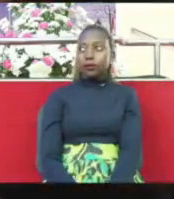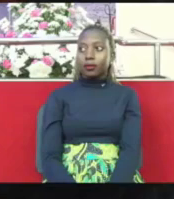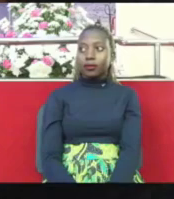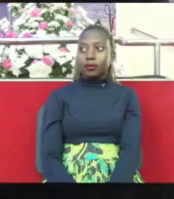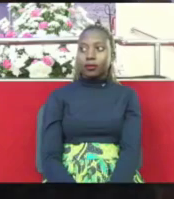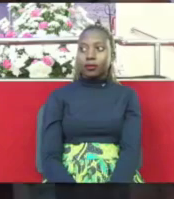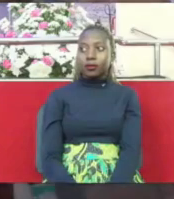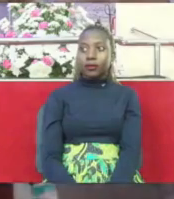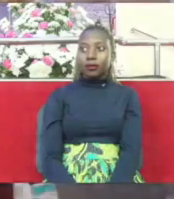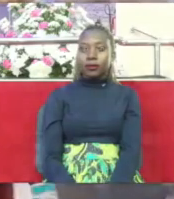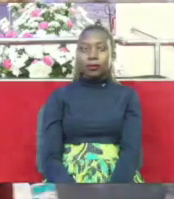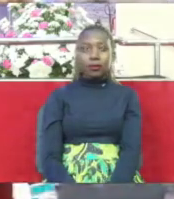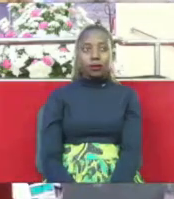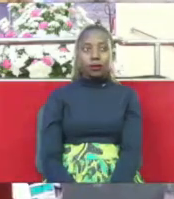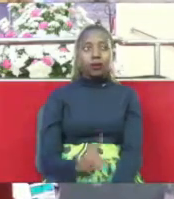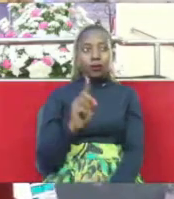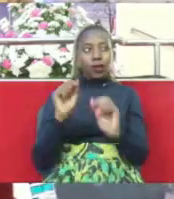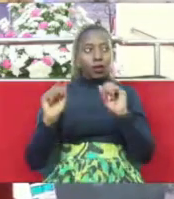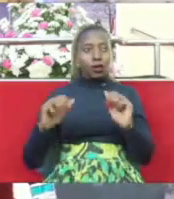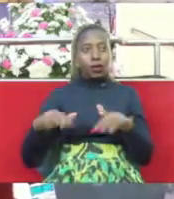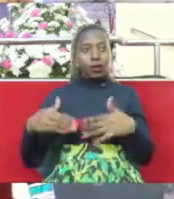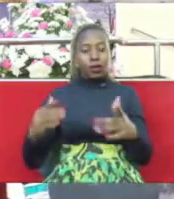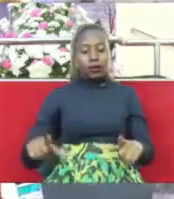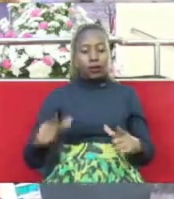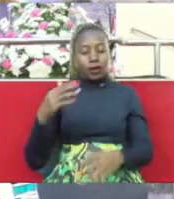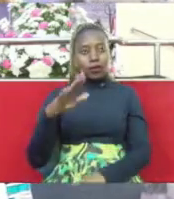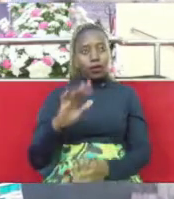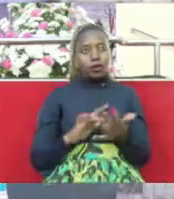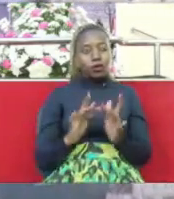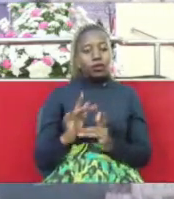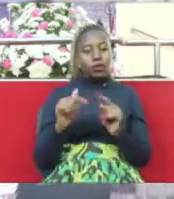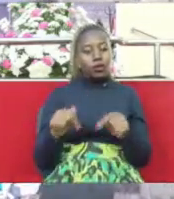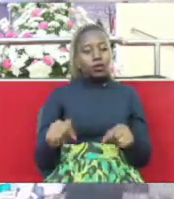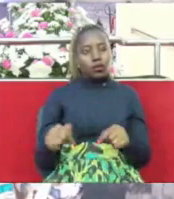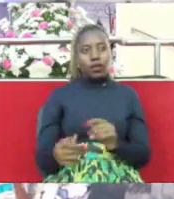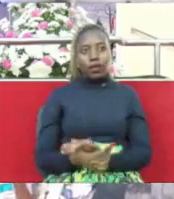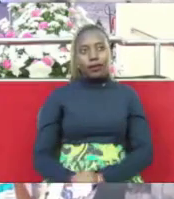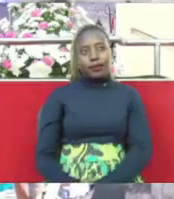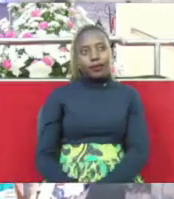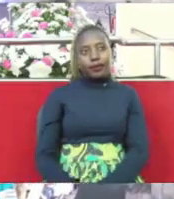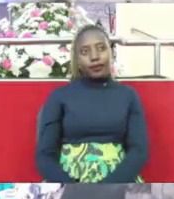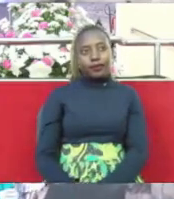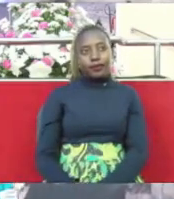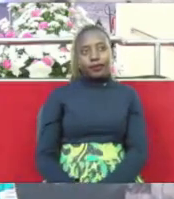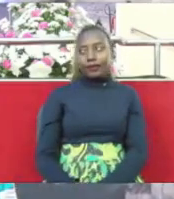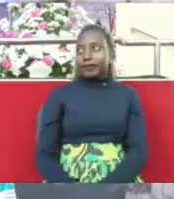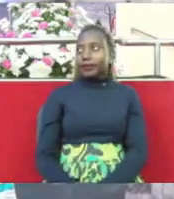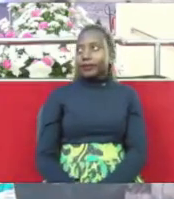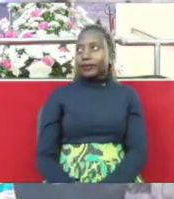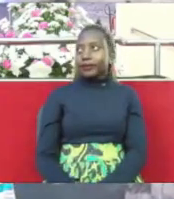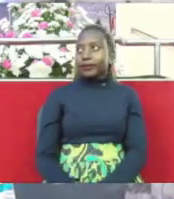Jesus Christ this day. Hata unaweza toa maisha yako kwa Yesu asubuhi yake. You can give your life to Jesus. Unaweza toa maisha yako kwa